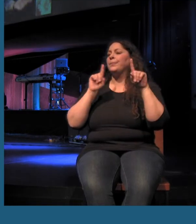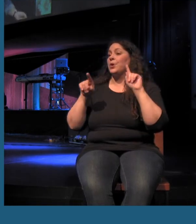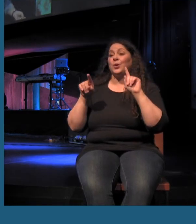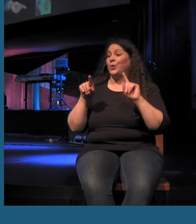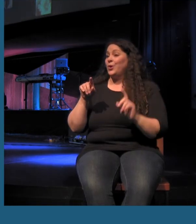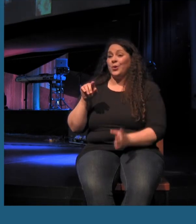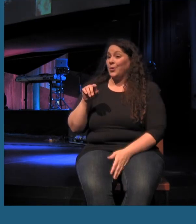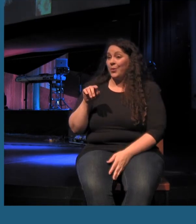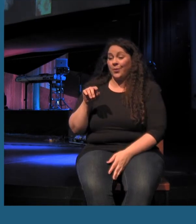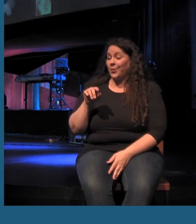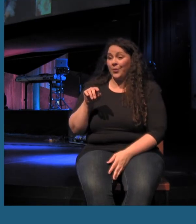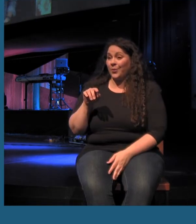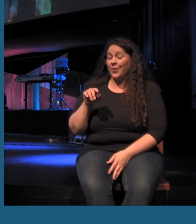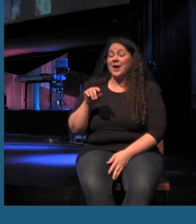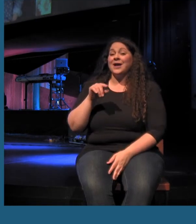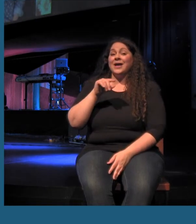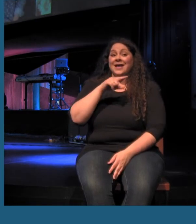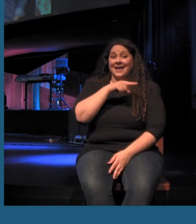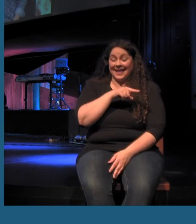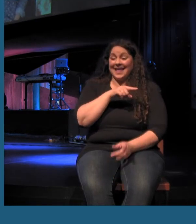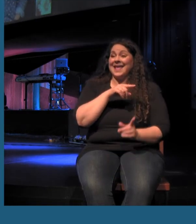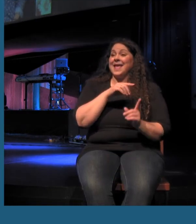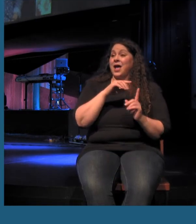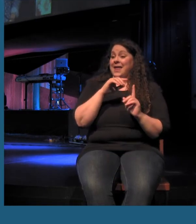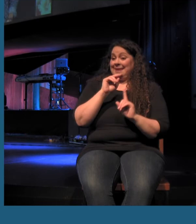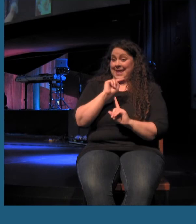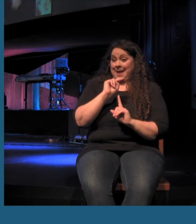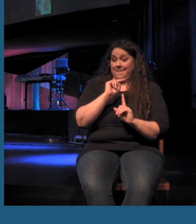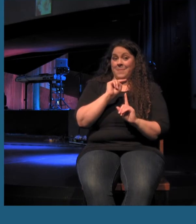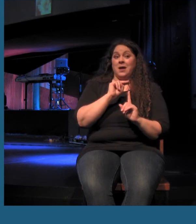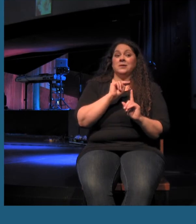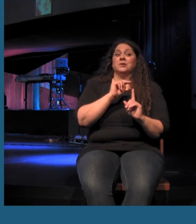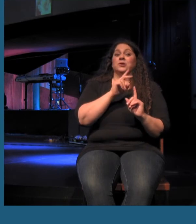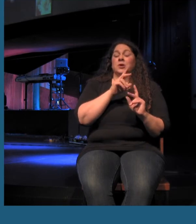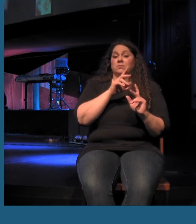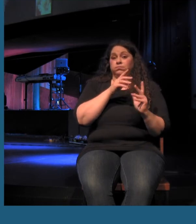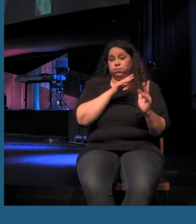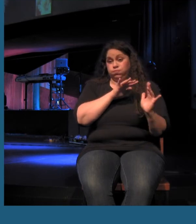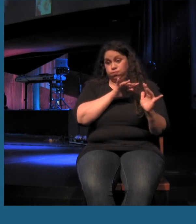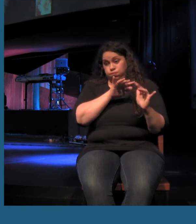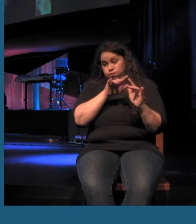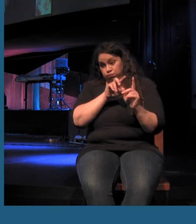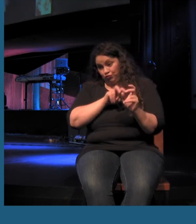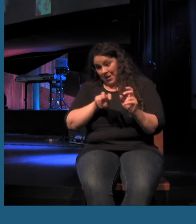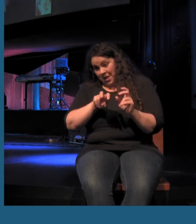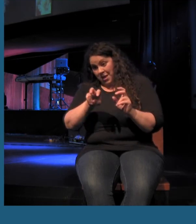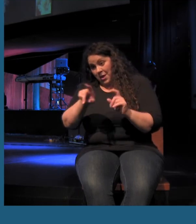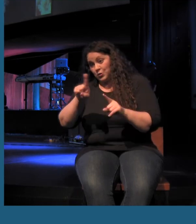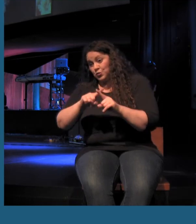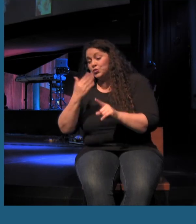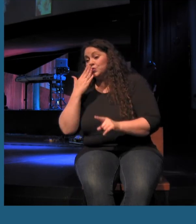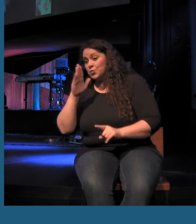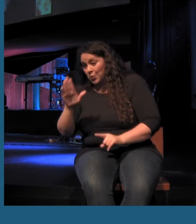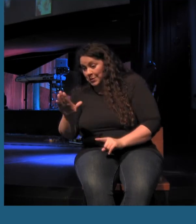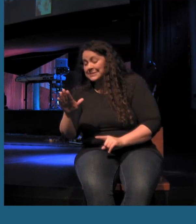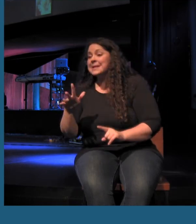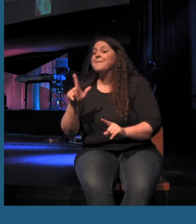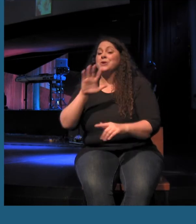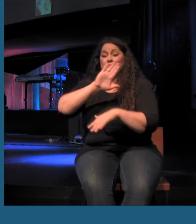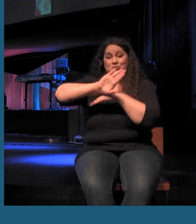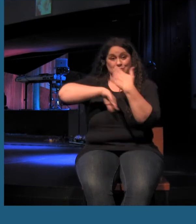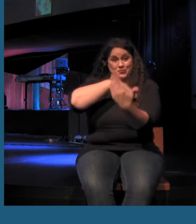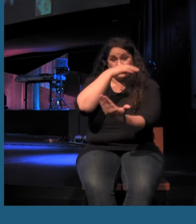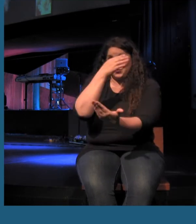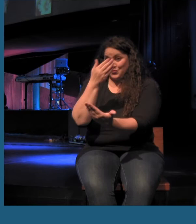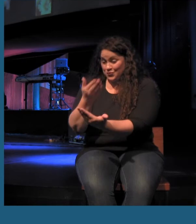he eventually travels to Jerusalem. He gets the letters. He gets all of that the king assured him he would have. And he gets